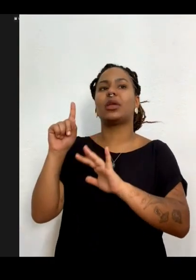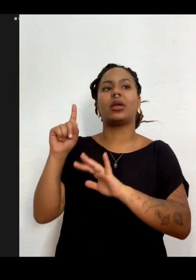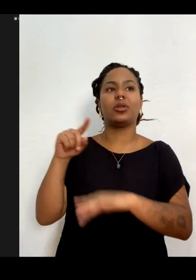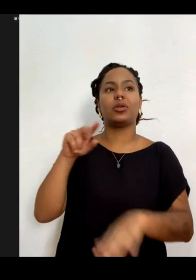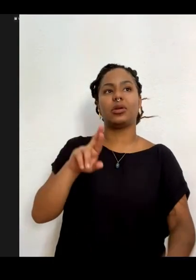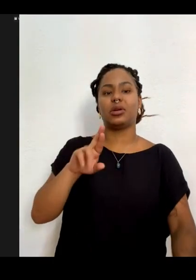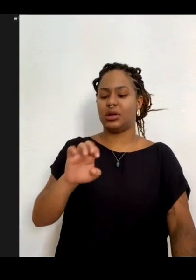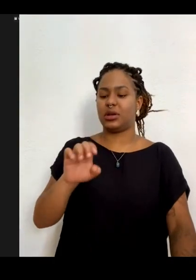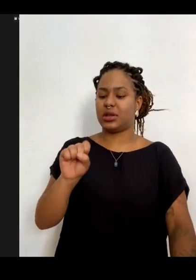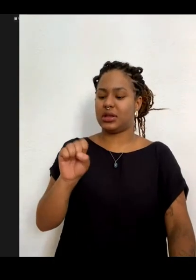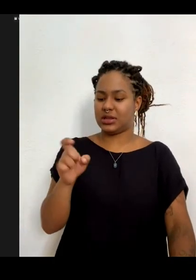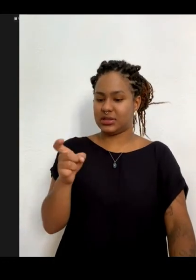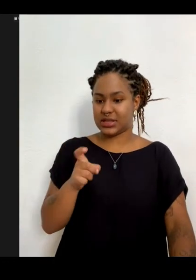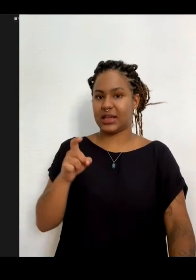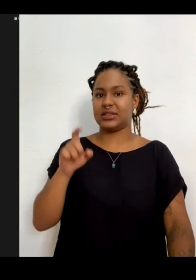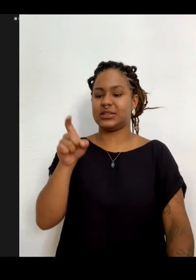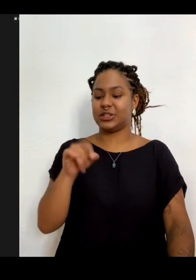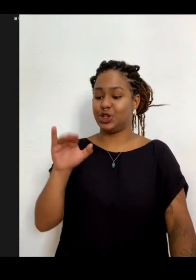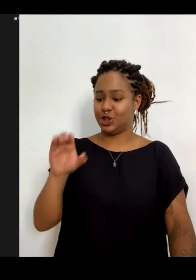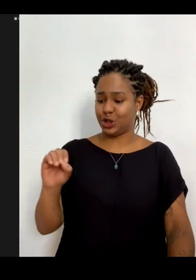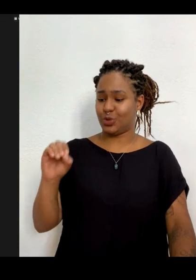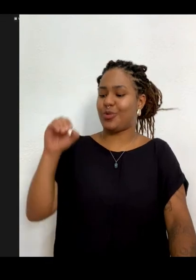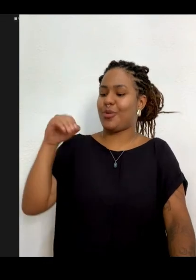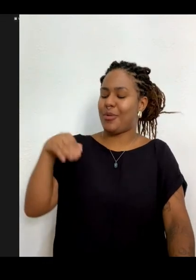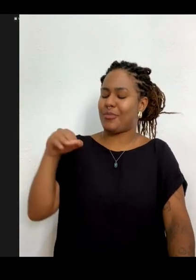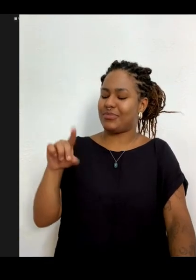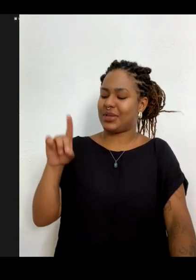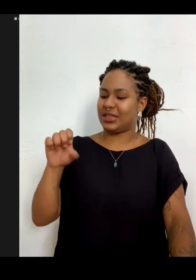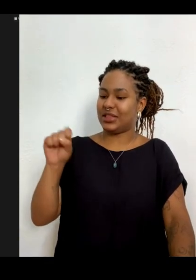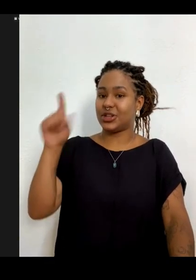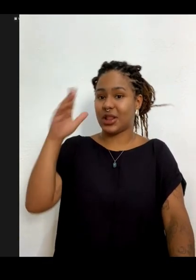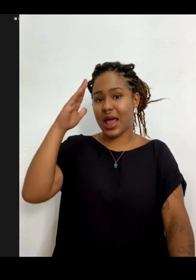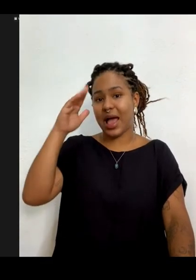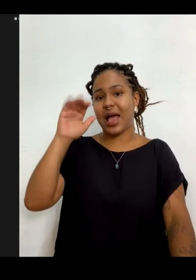the Para he is